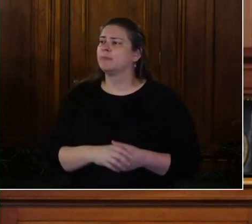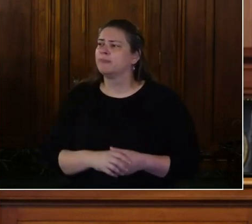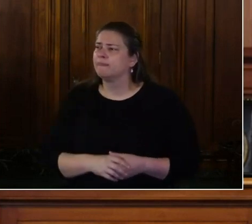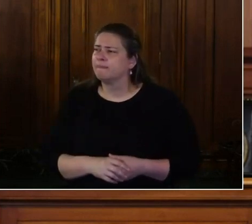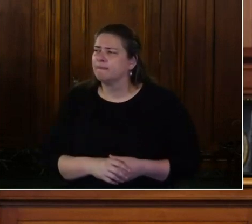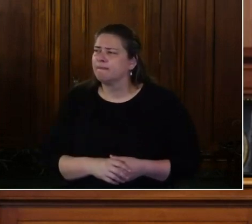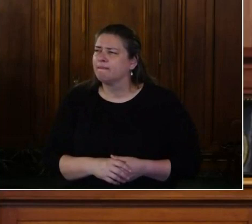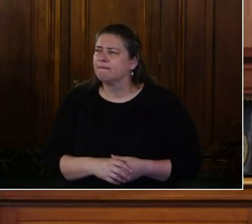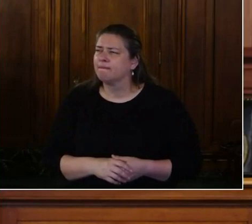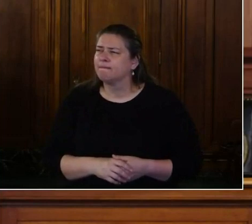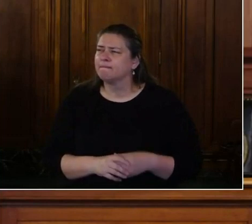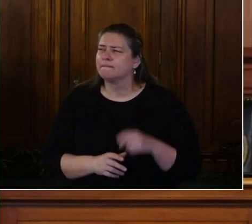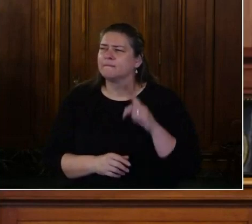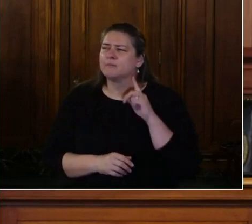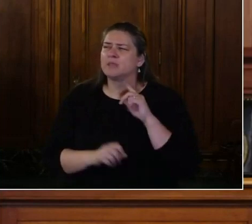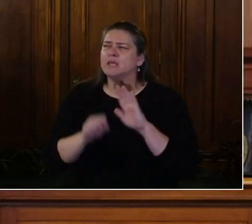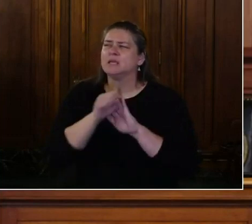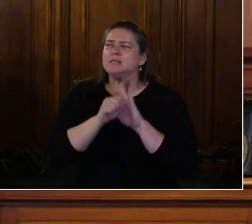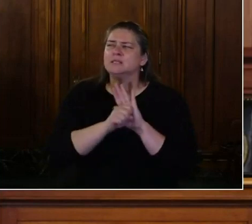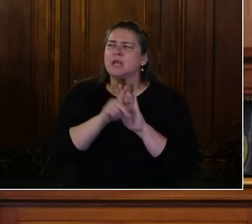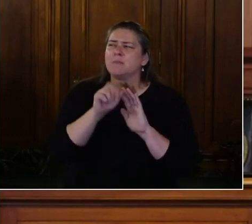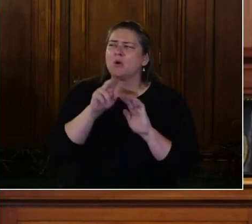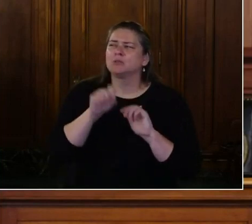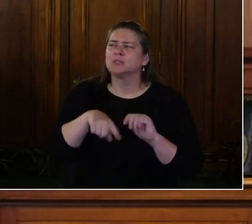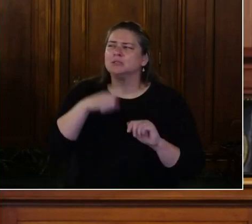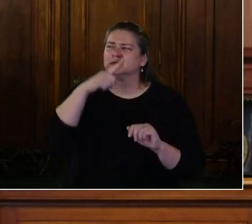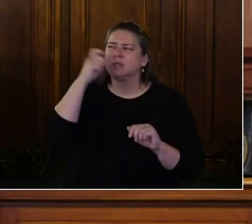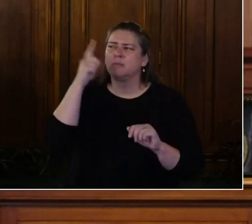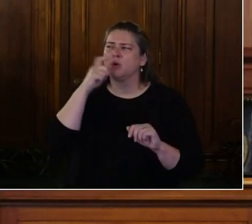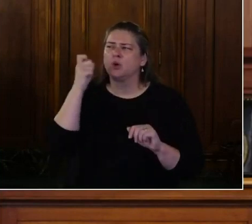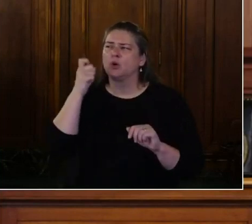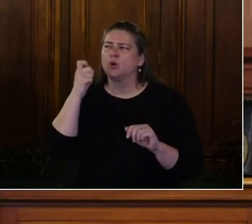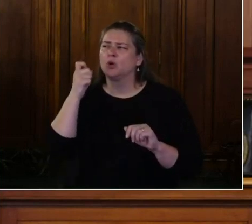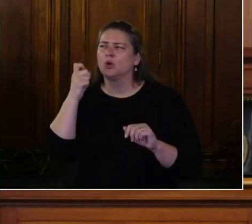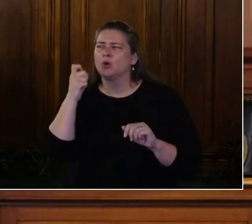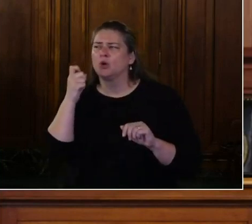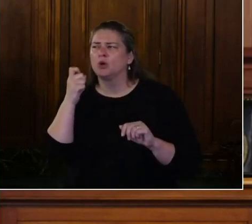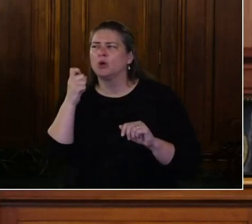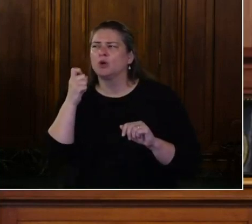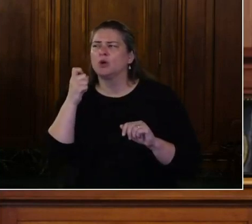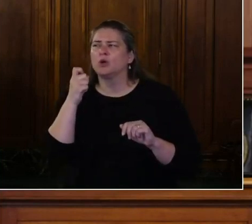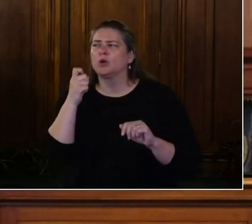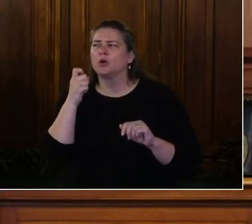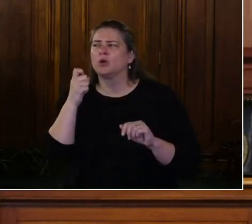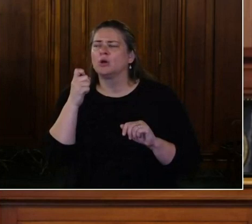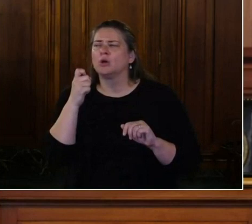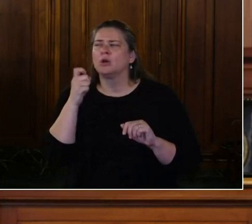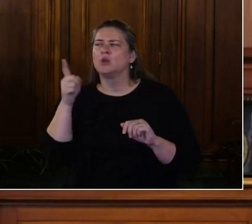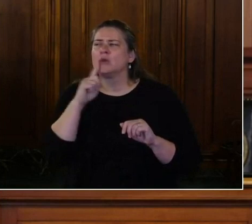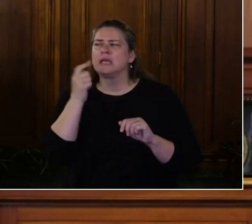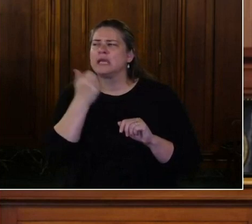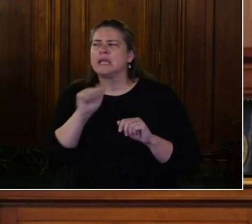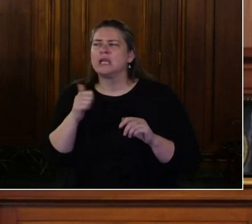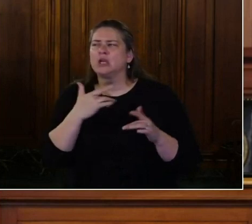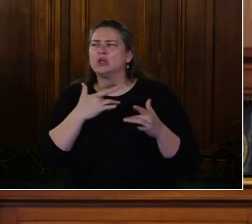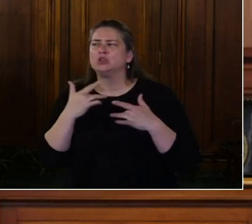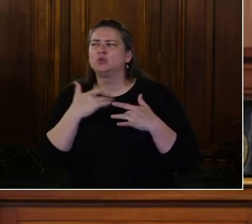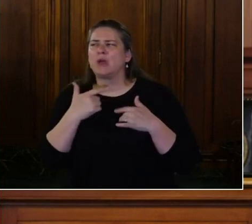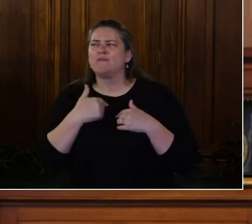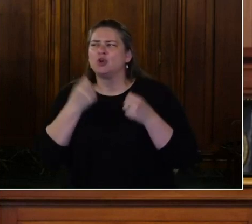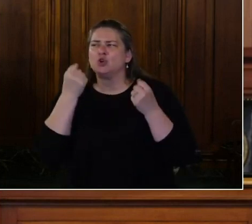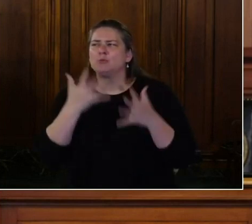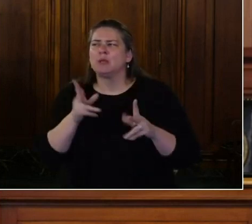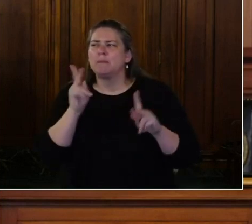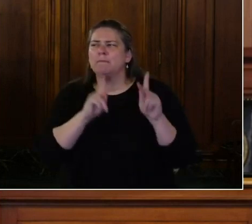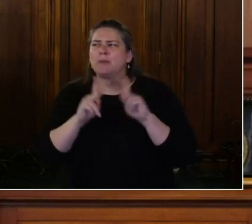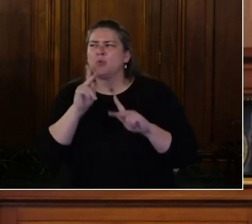the state parks this summer, you stressed about wanting people to stay in the state. Is there any concern that you could have too many